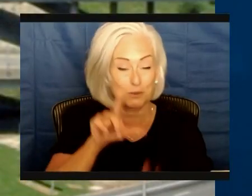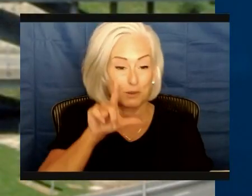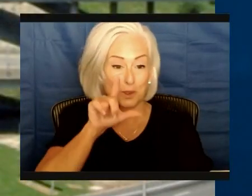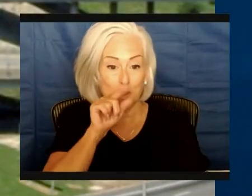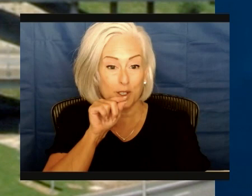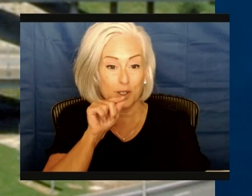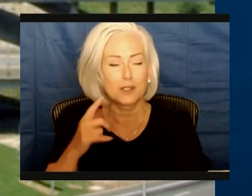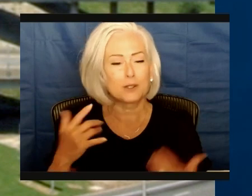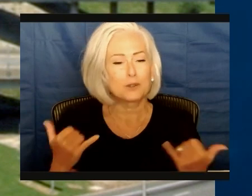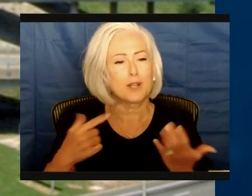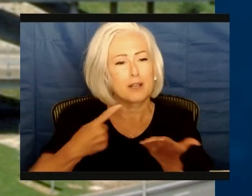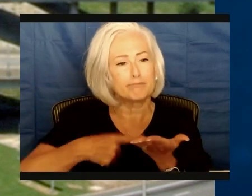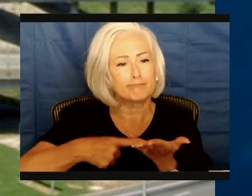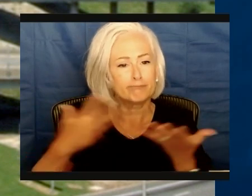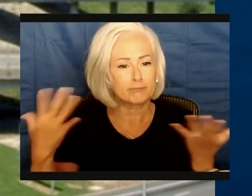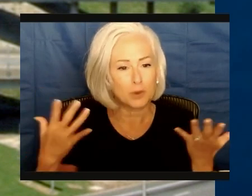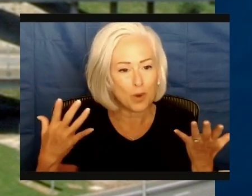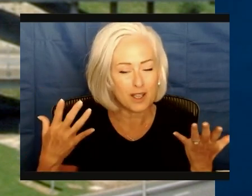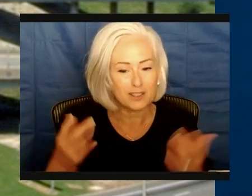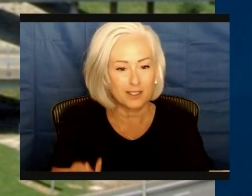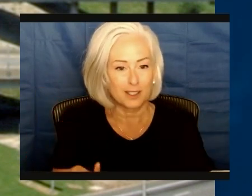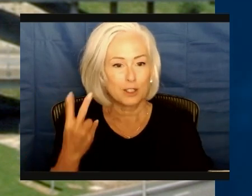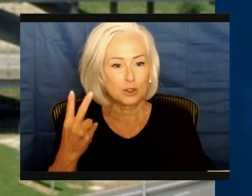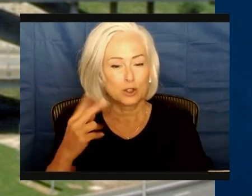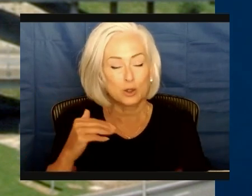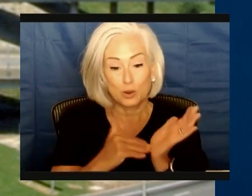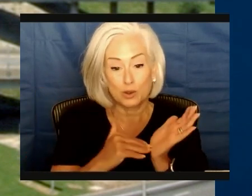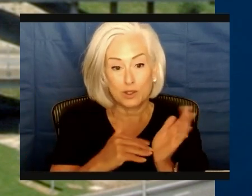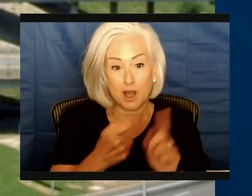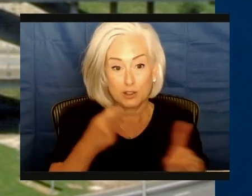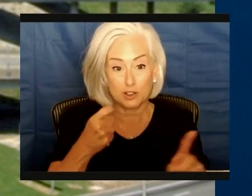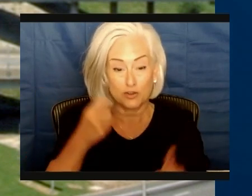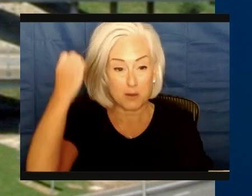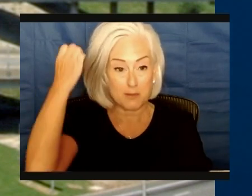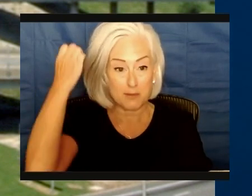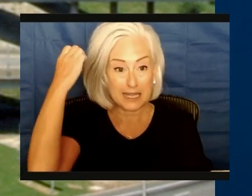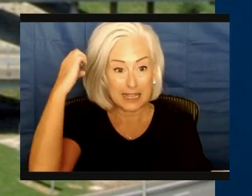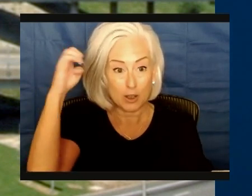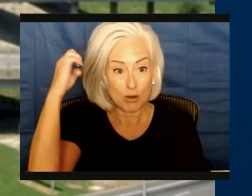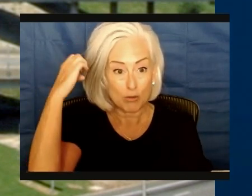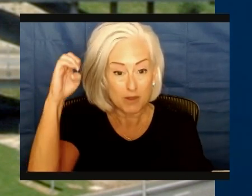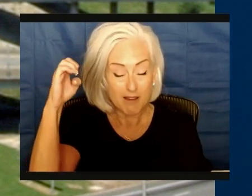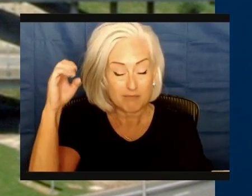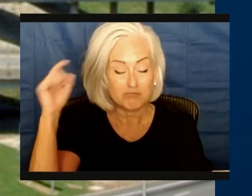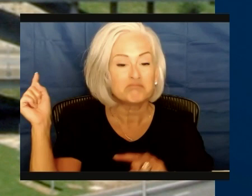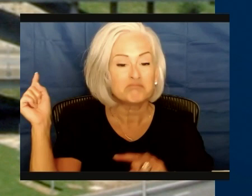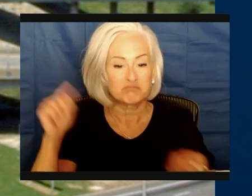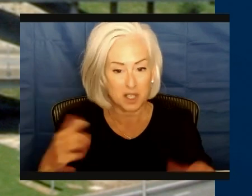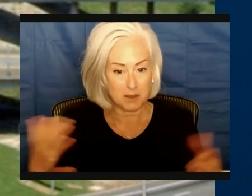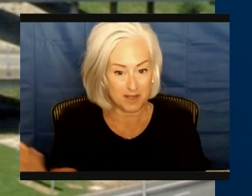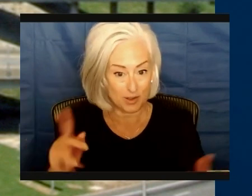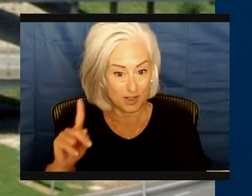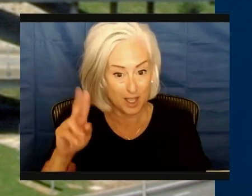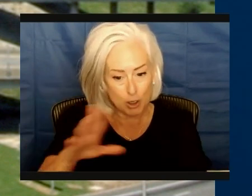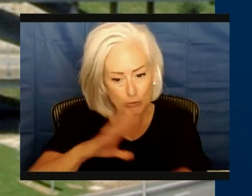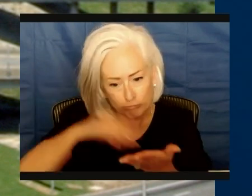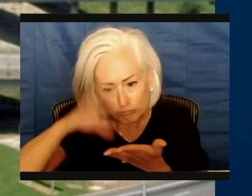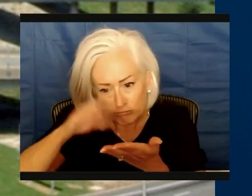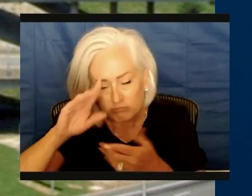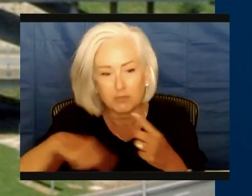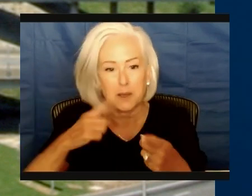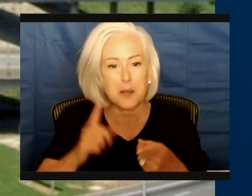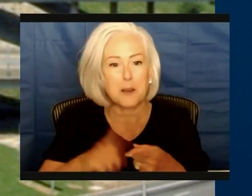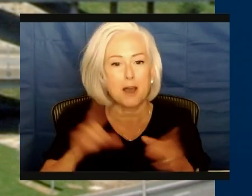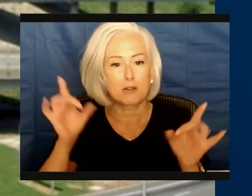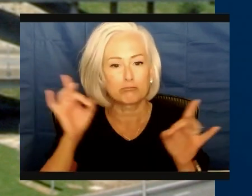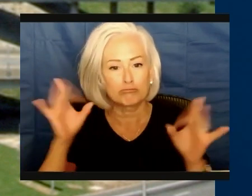two doctors from Ethiopia have come to our health system to learn about trauma care. We'll talk with them and their teacher and